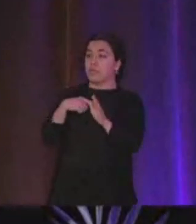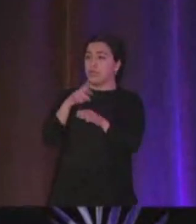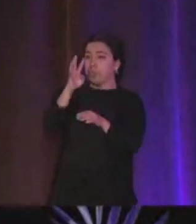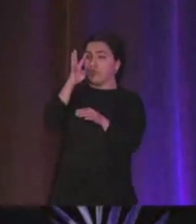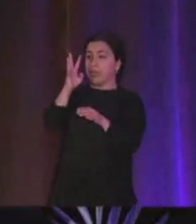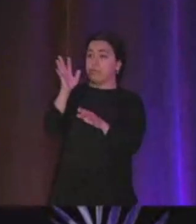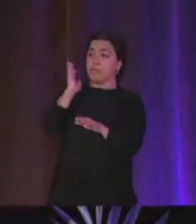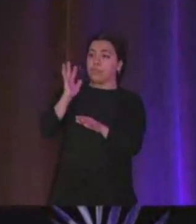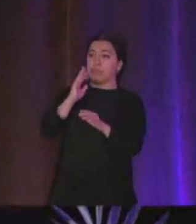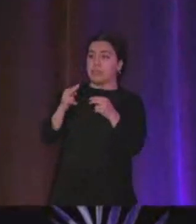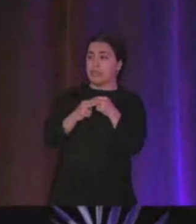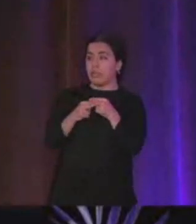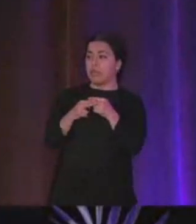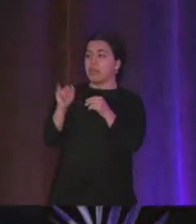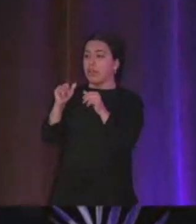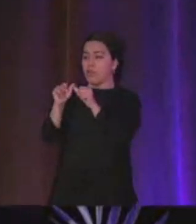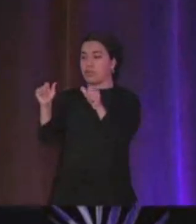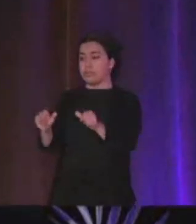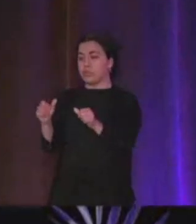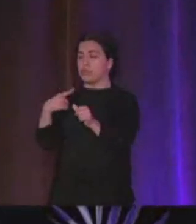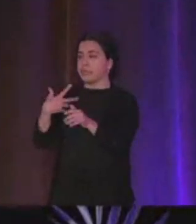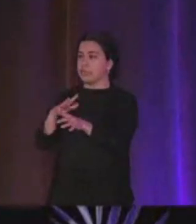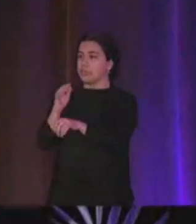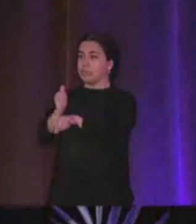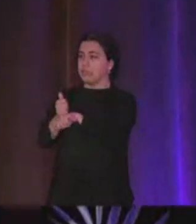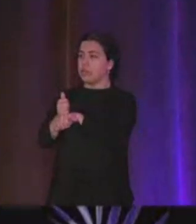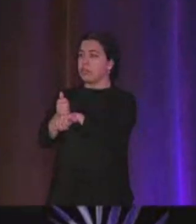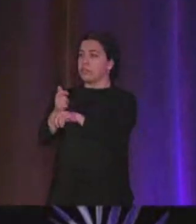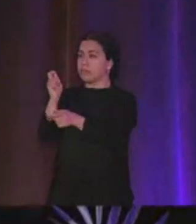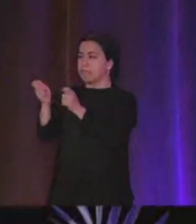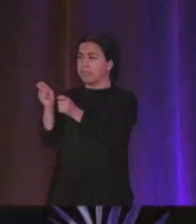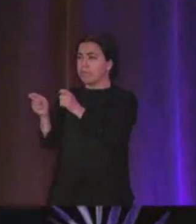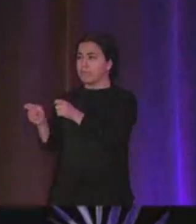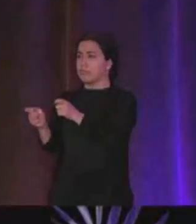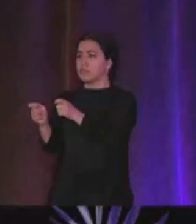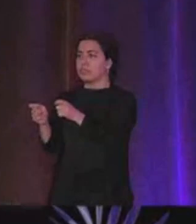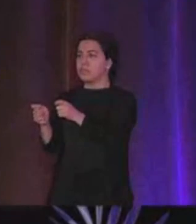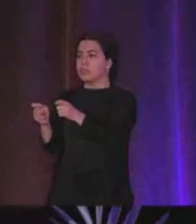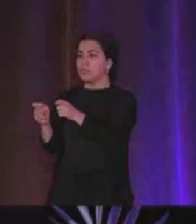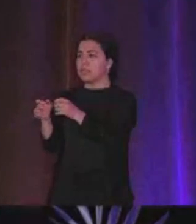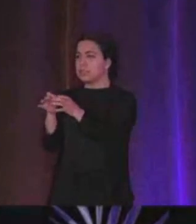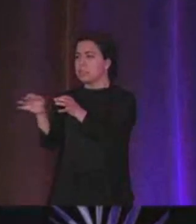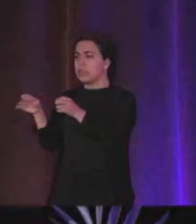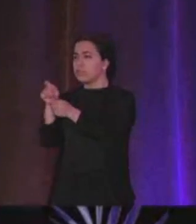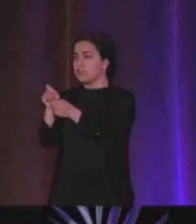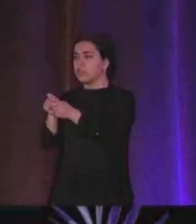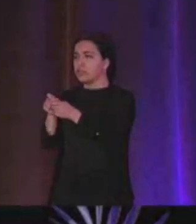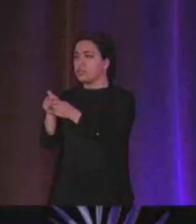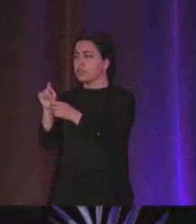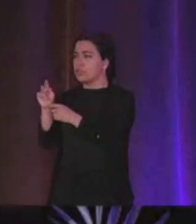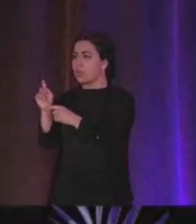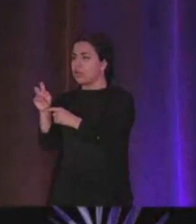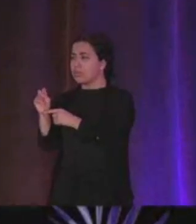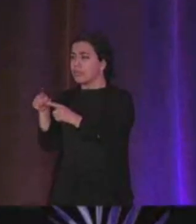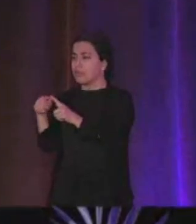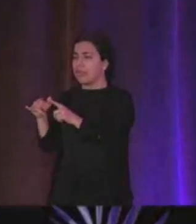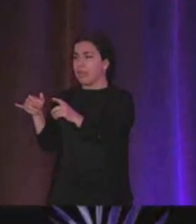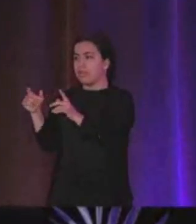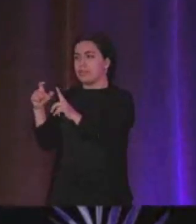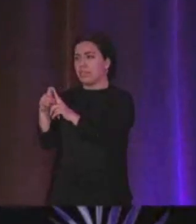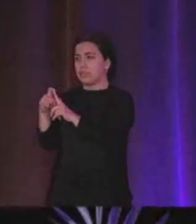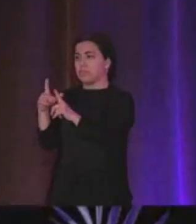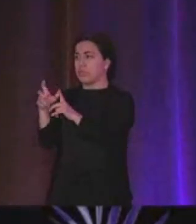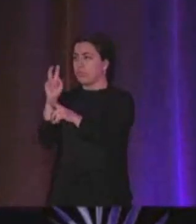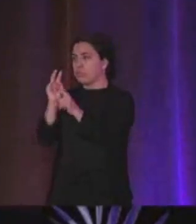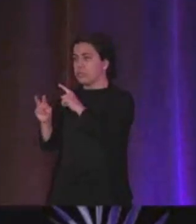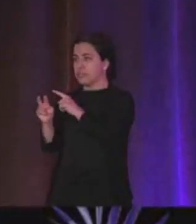slide, the architecture when we define. The tokenizer, basically splitting the sentence into certain tokens, and the text on which you want to make a prediction.